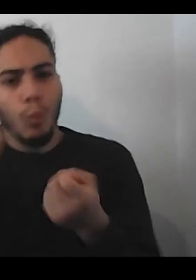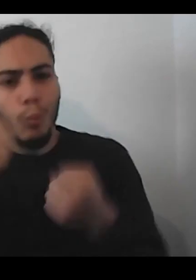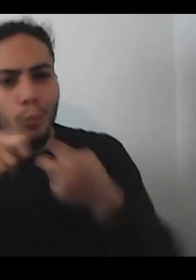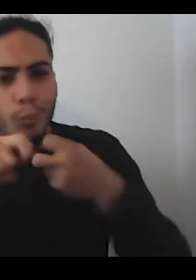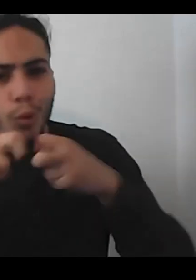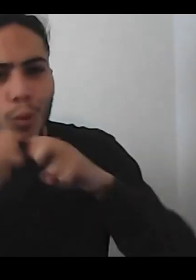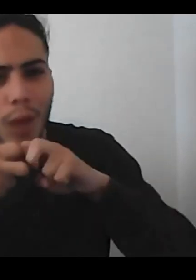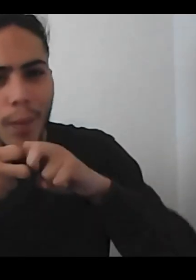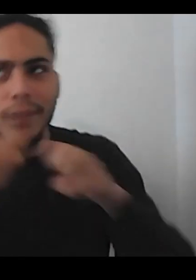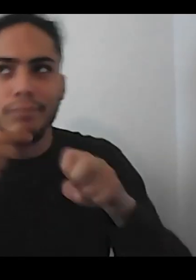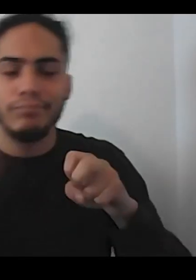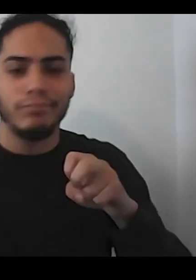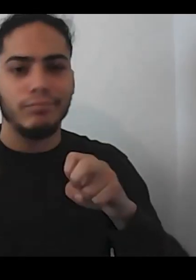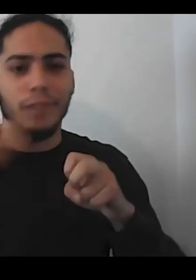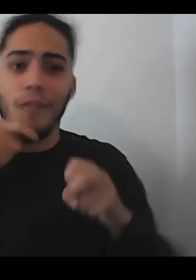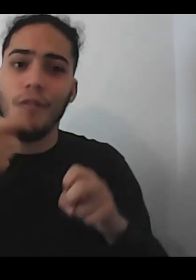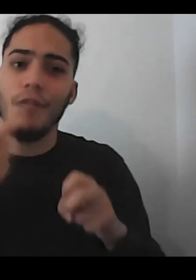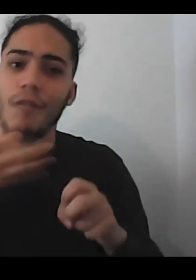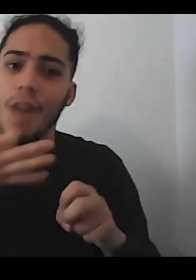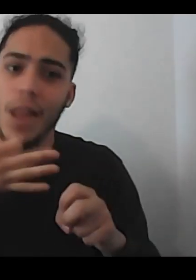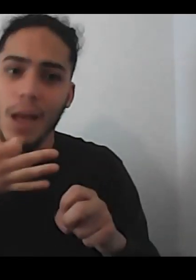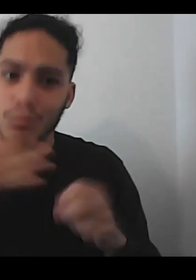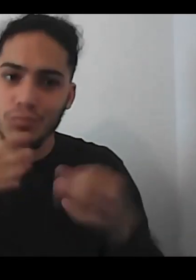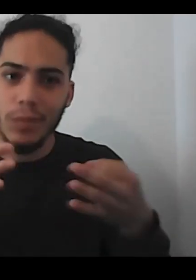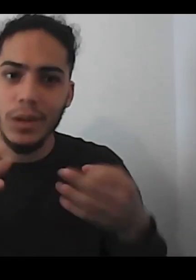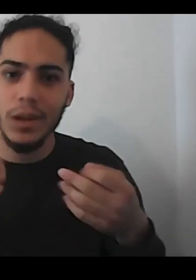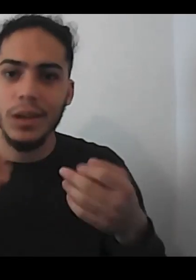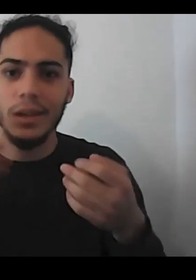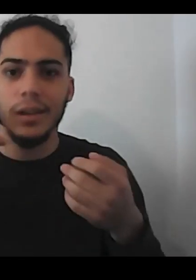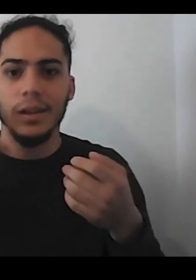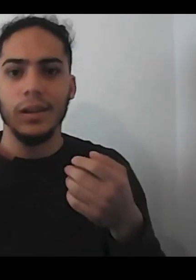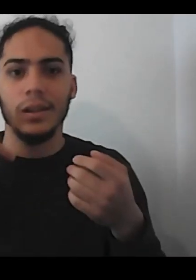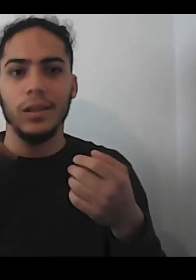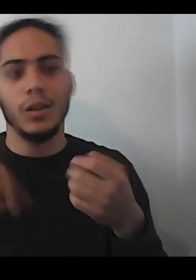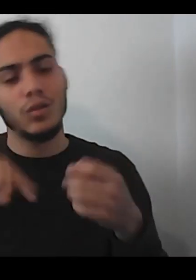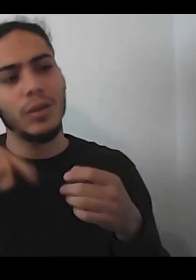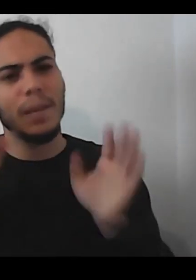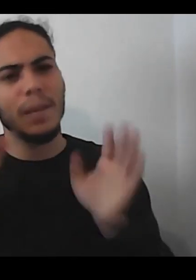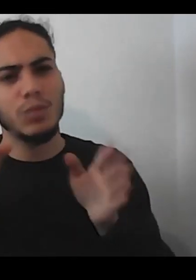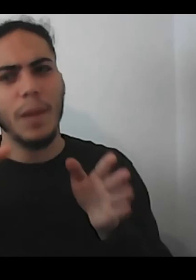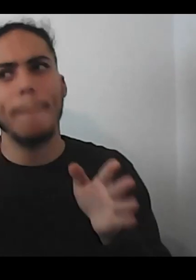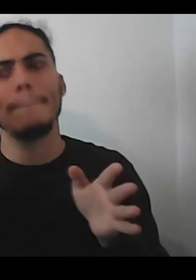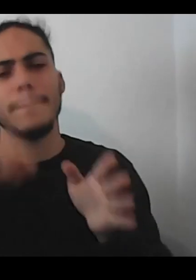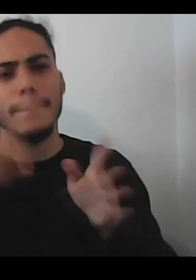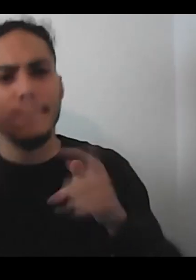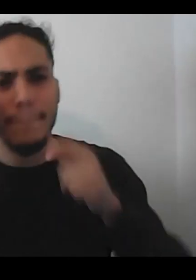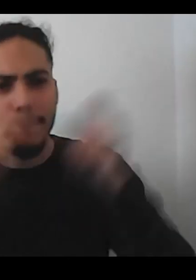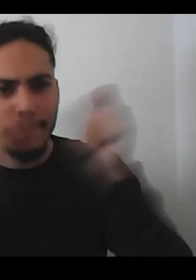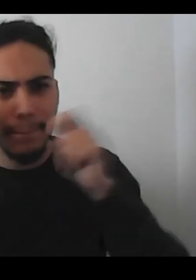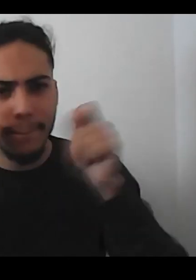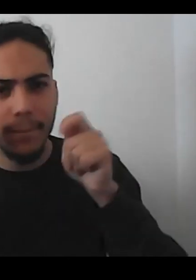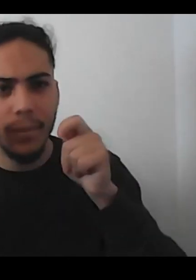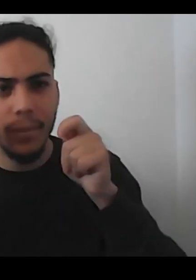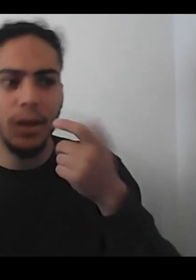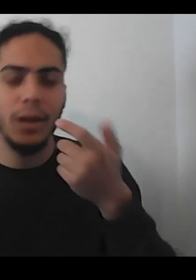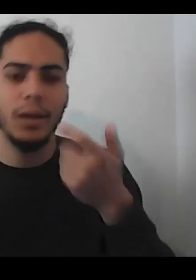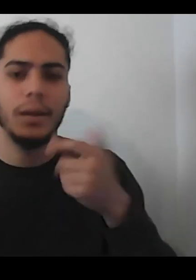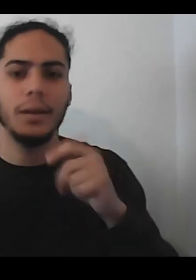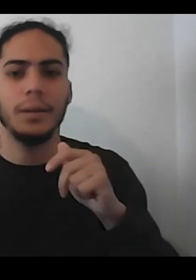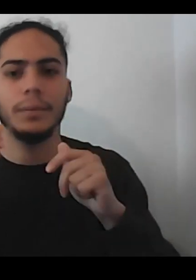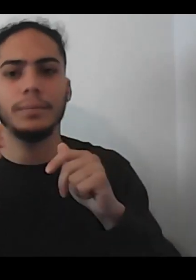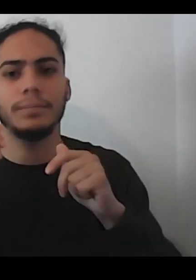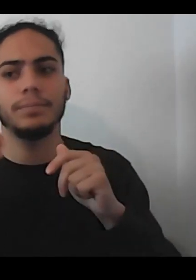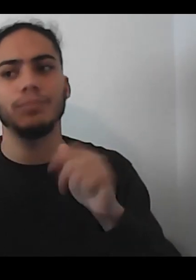always mentioned. We need richer facial expressions. There is already a big improvement that we could